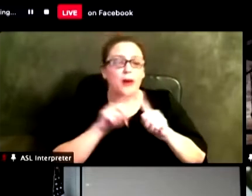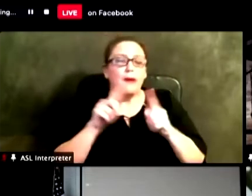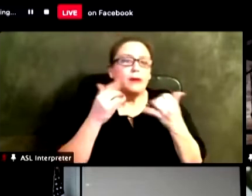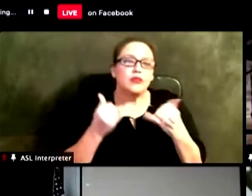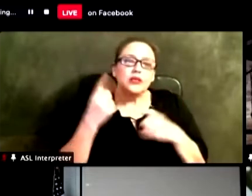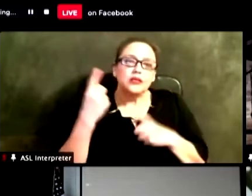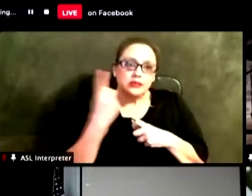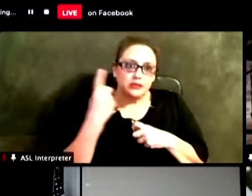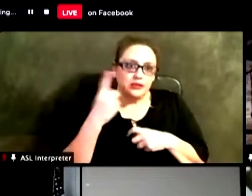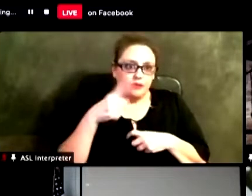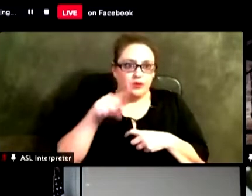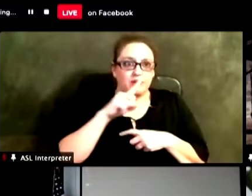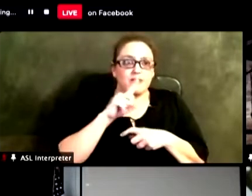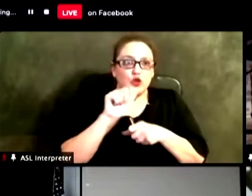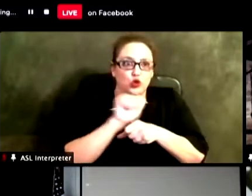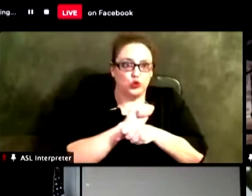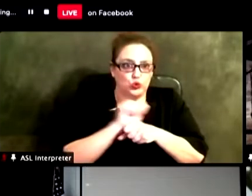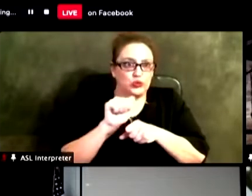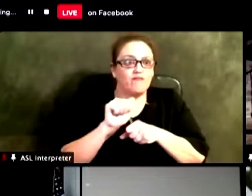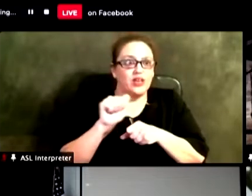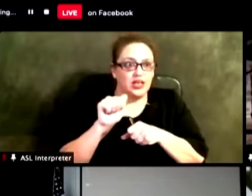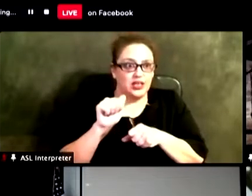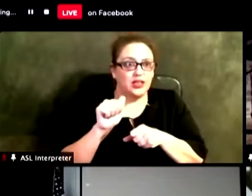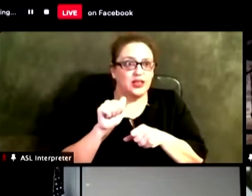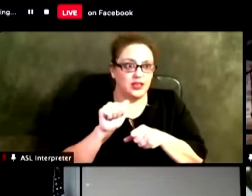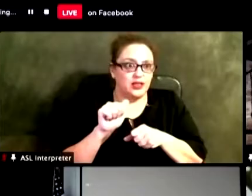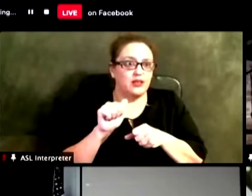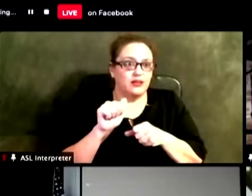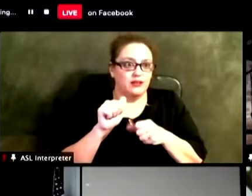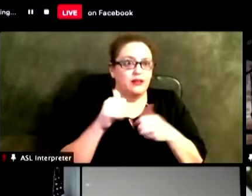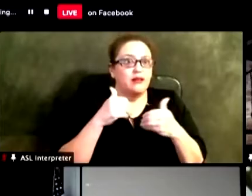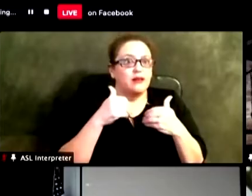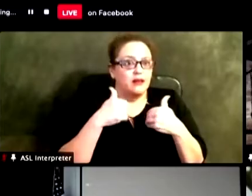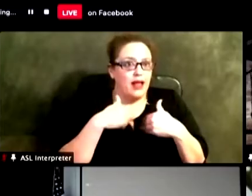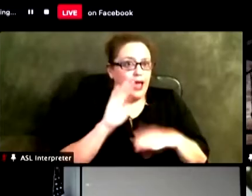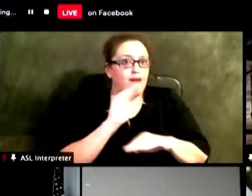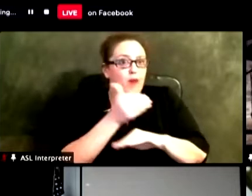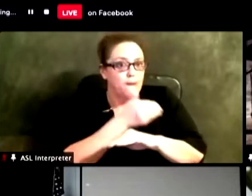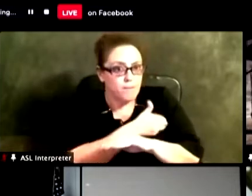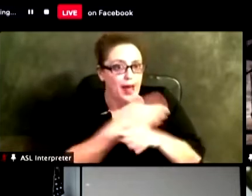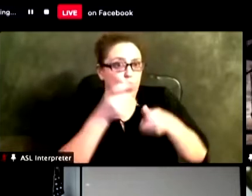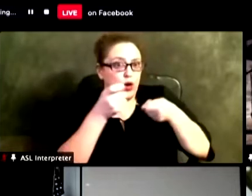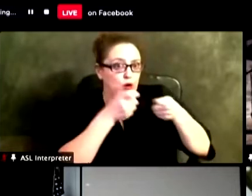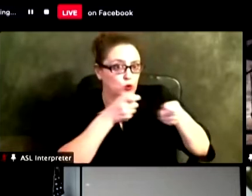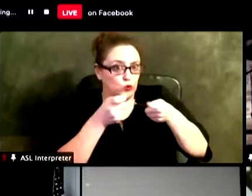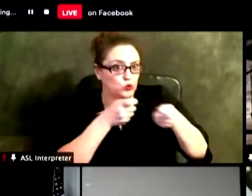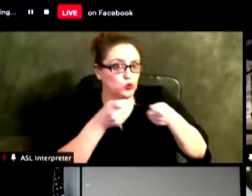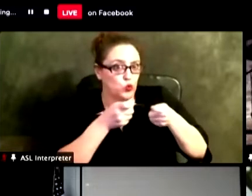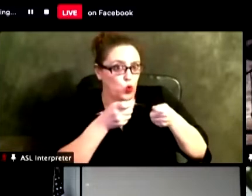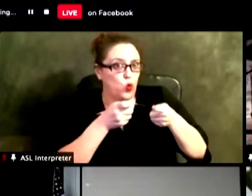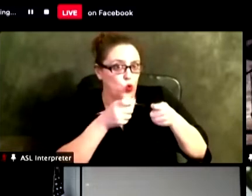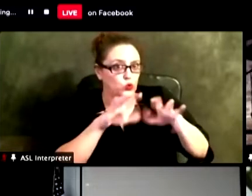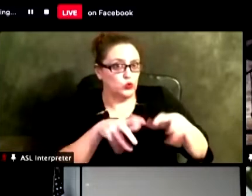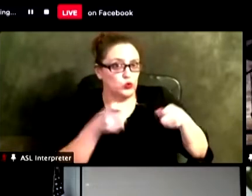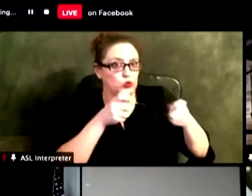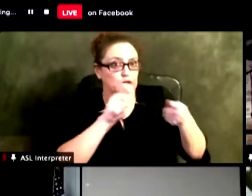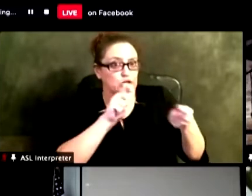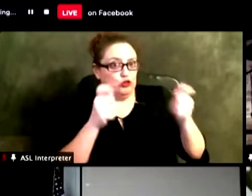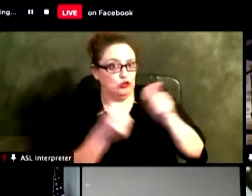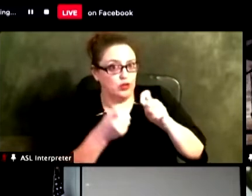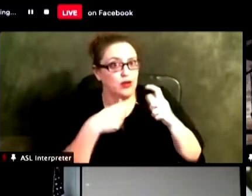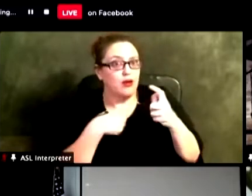you definitely have power and agency over. And I just want to tell you, I do not